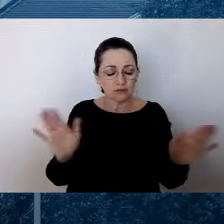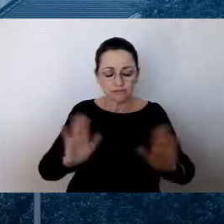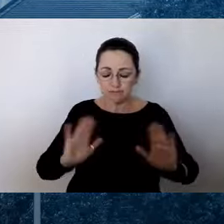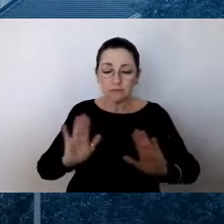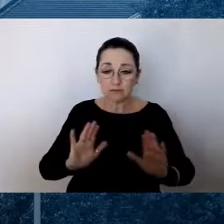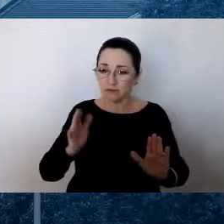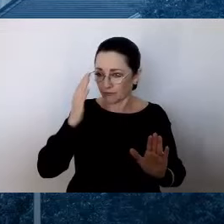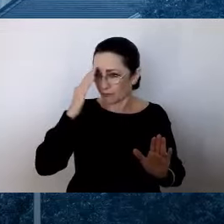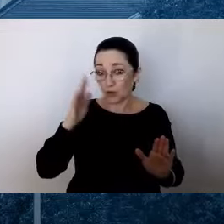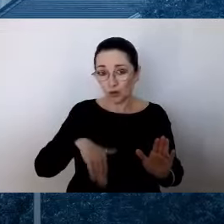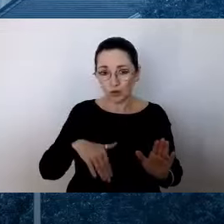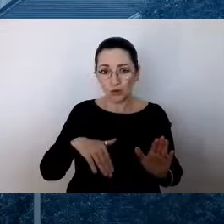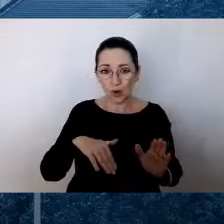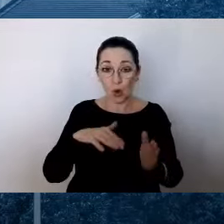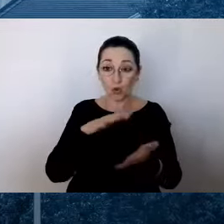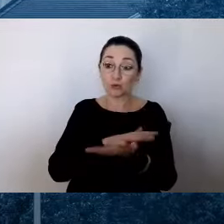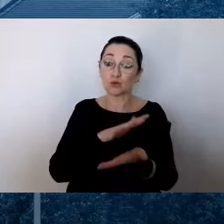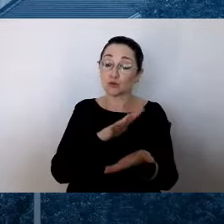close contact to one another.